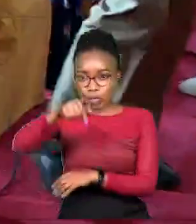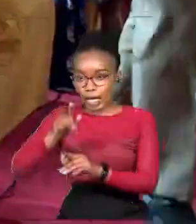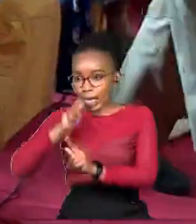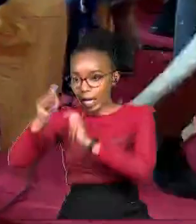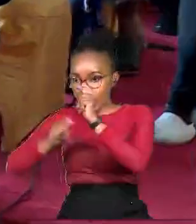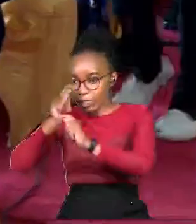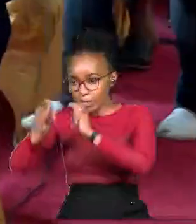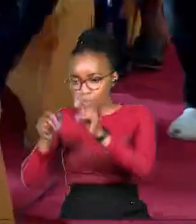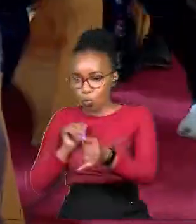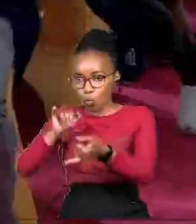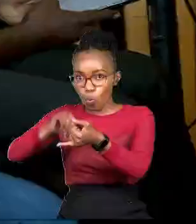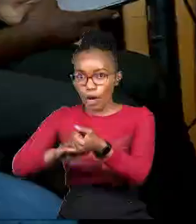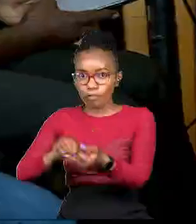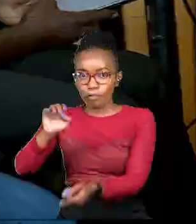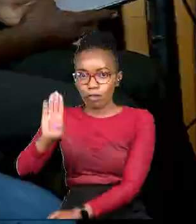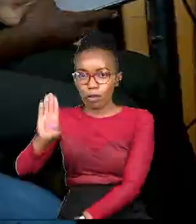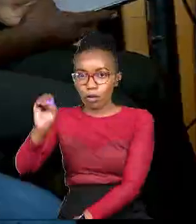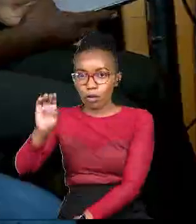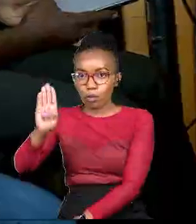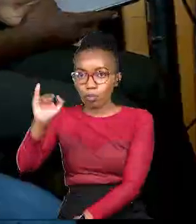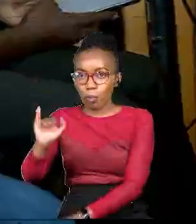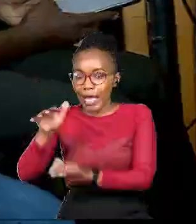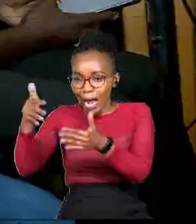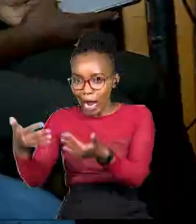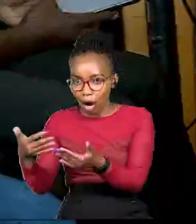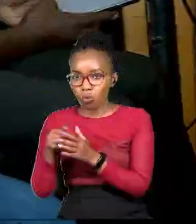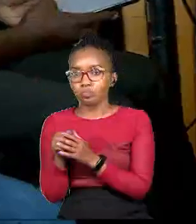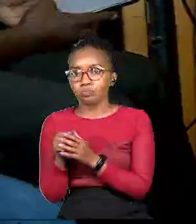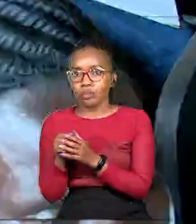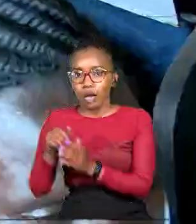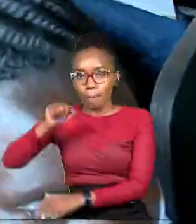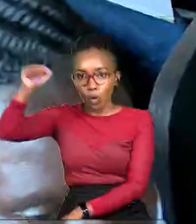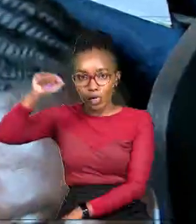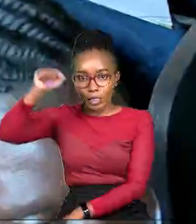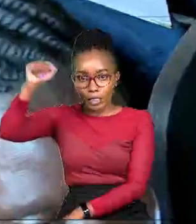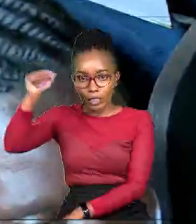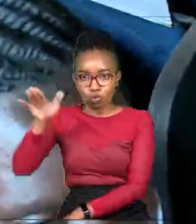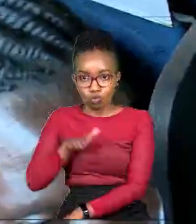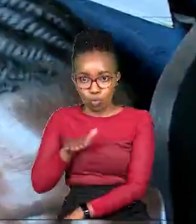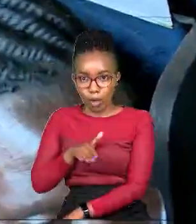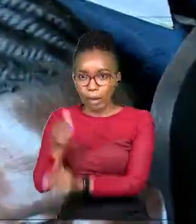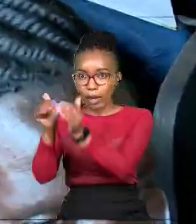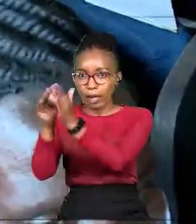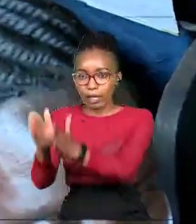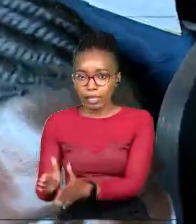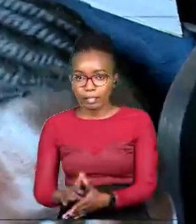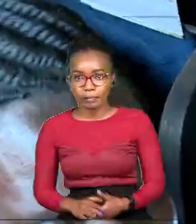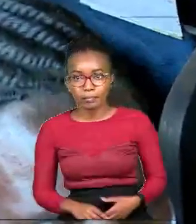to Bobi Wine's wife, Barbara Kyagulanyi, on how conducive the political climate is to women leaders.